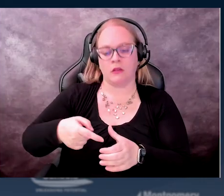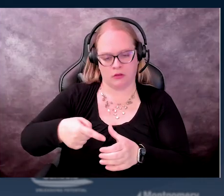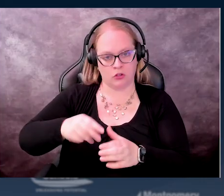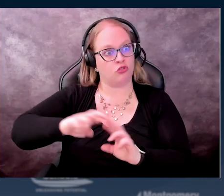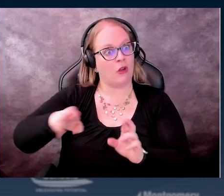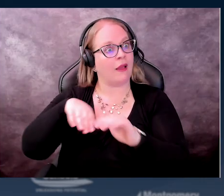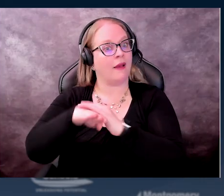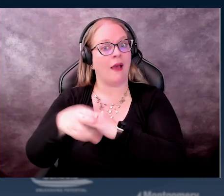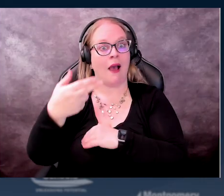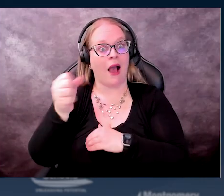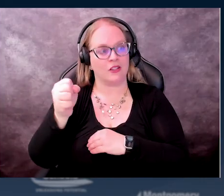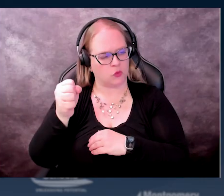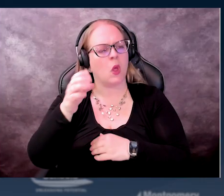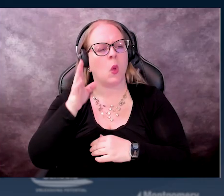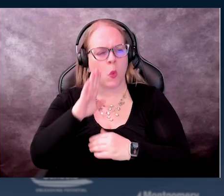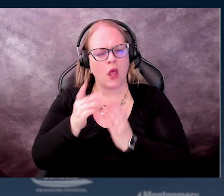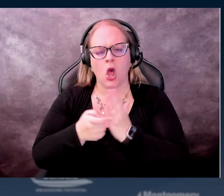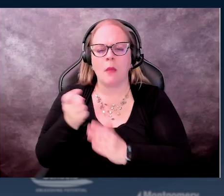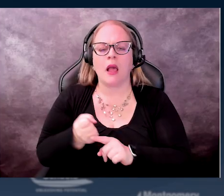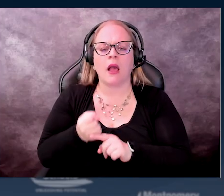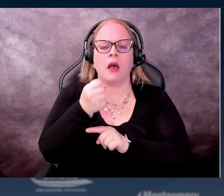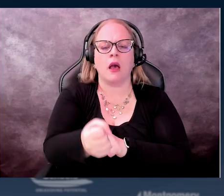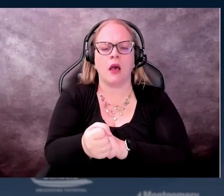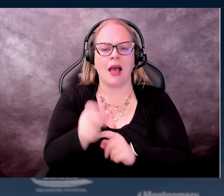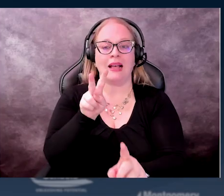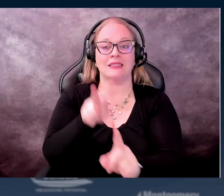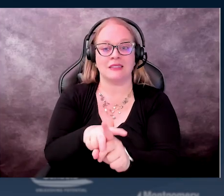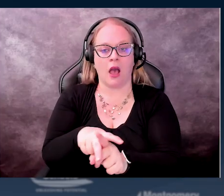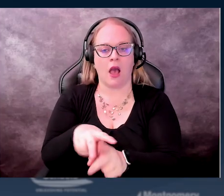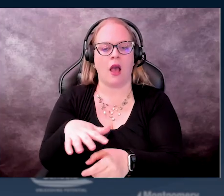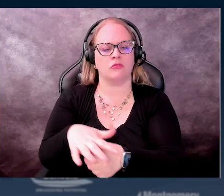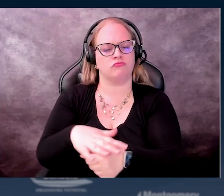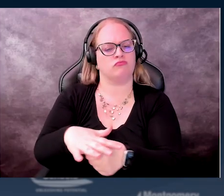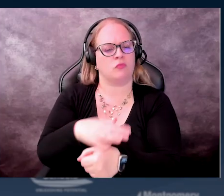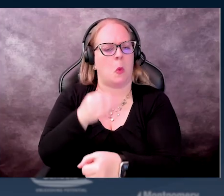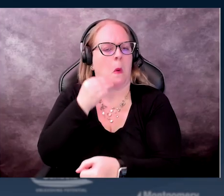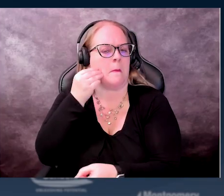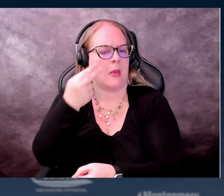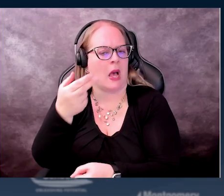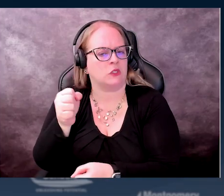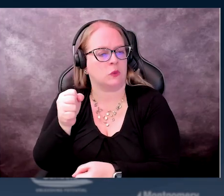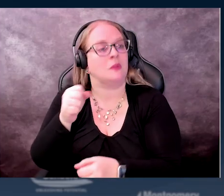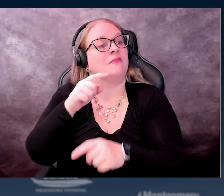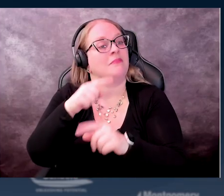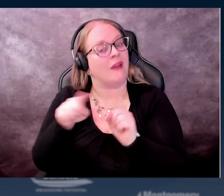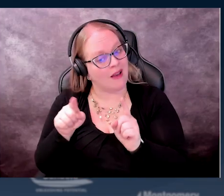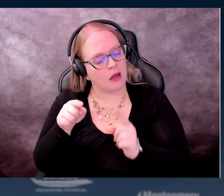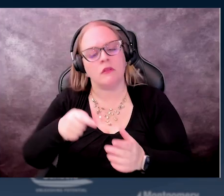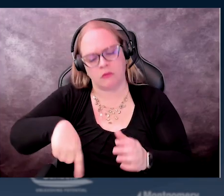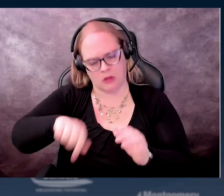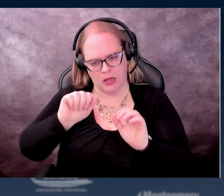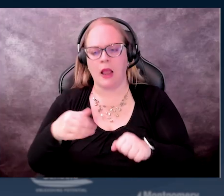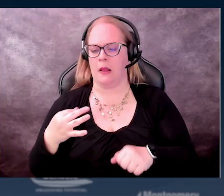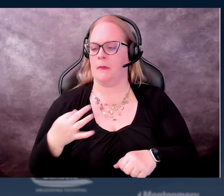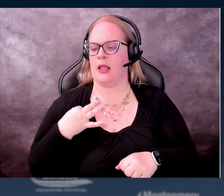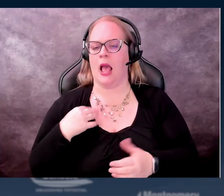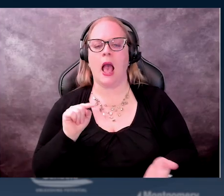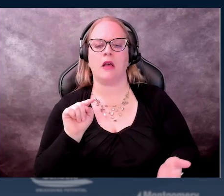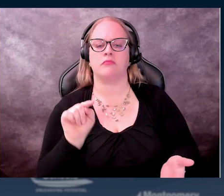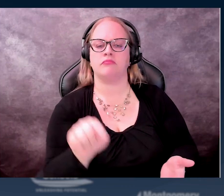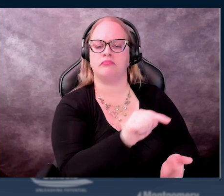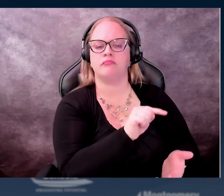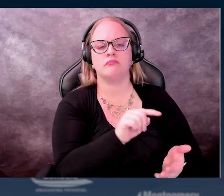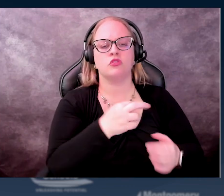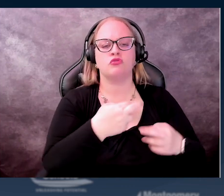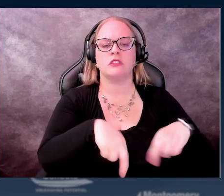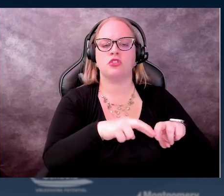apply to one of the regional programs within the region. What happens to existing